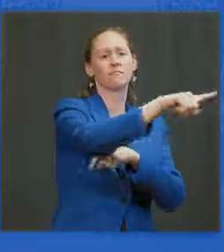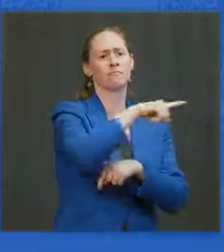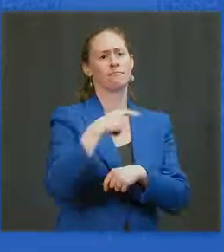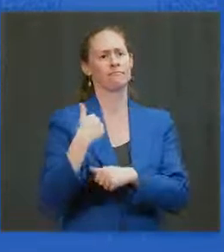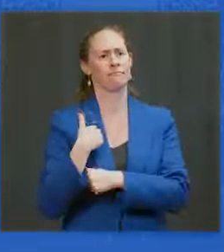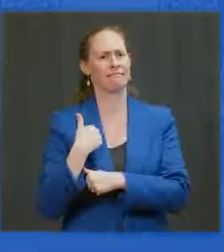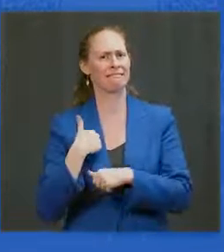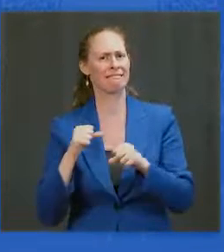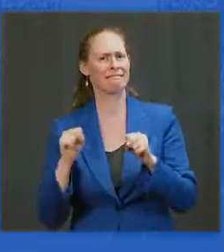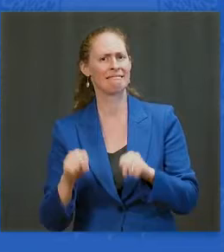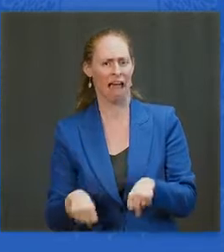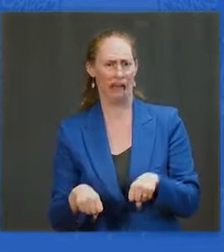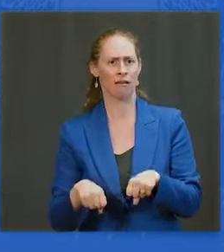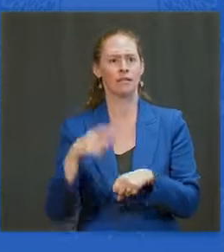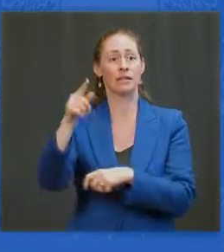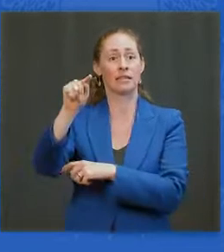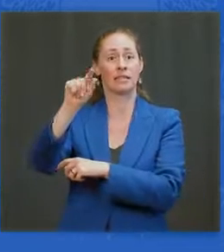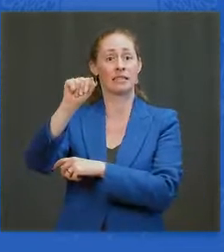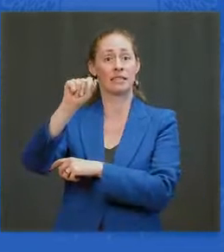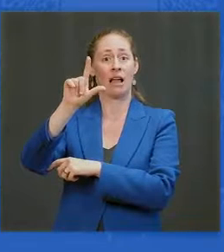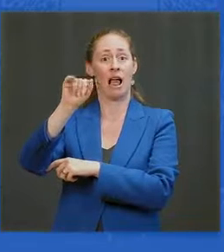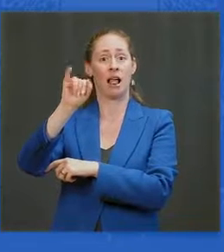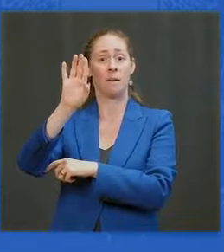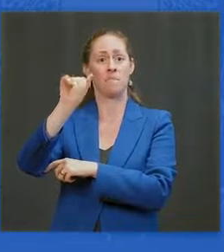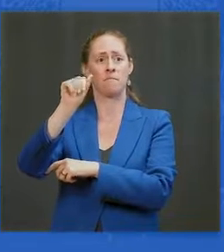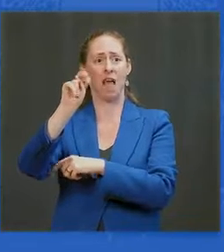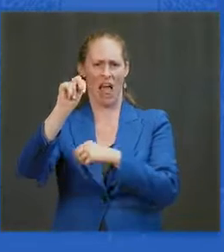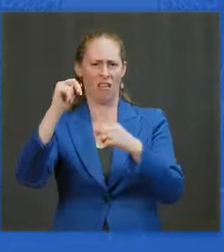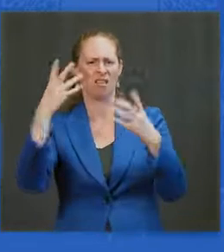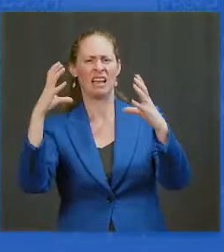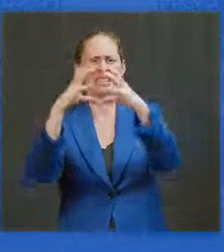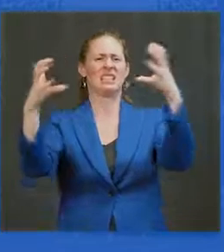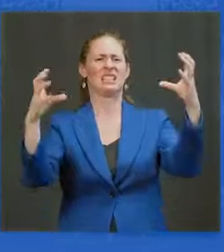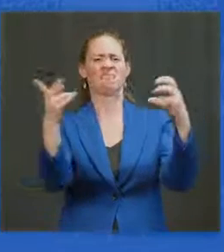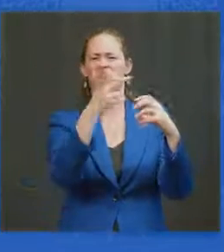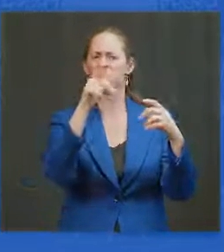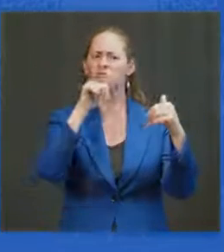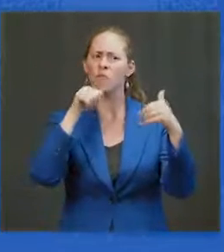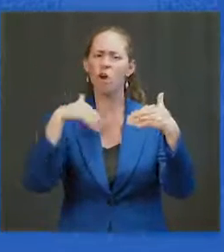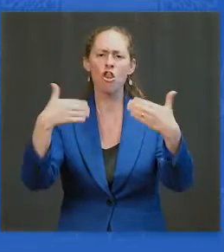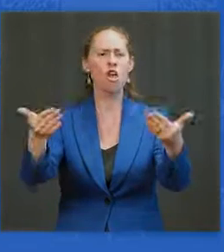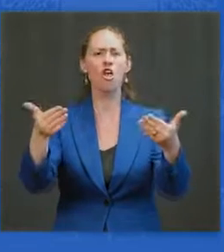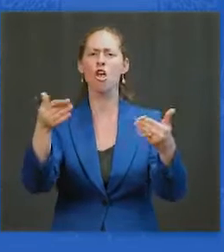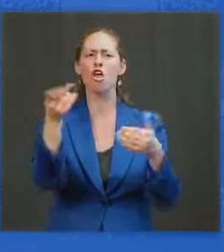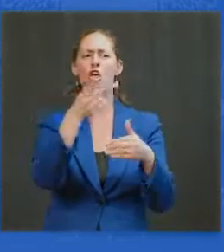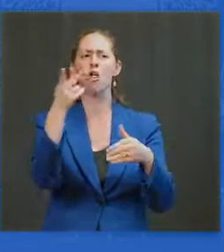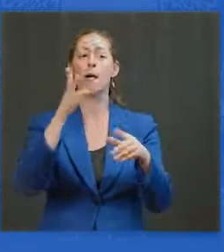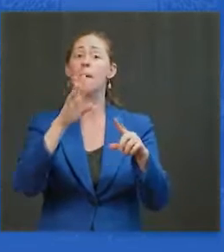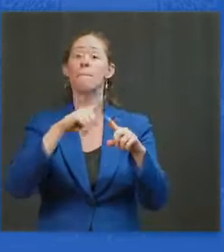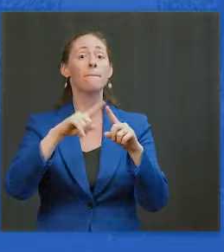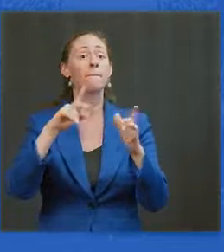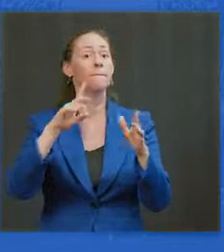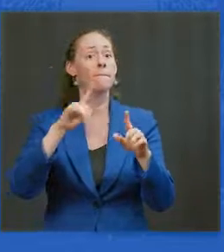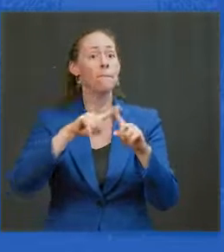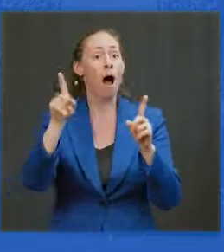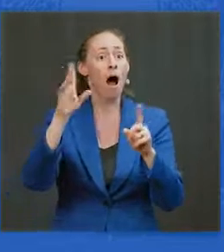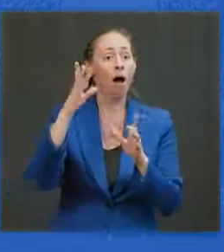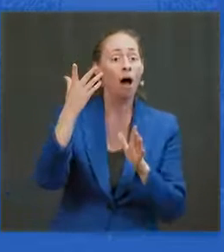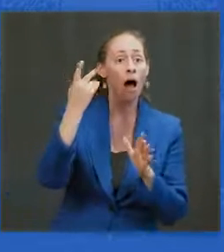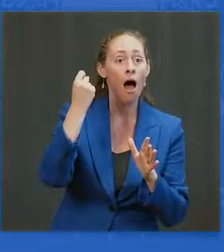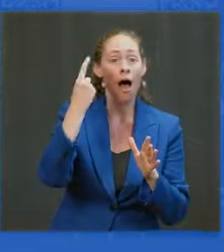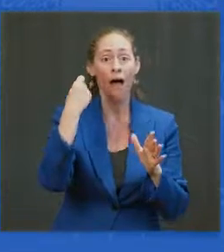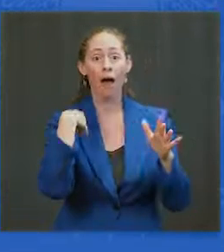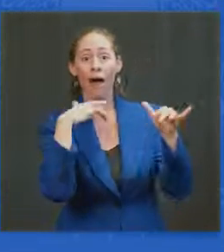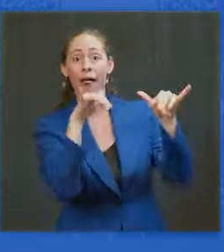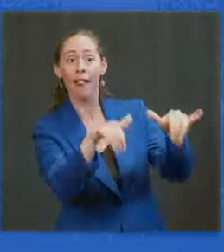the Taliban as well. Every day we're on the ground is another day we know that ISIS-K is seeking to target the airport